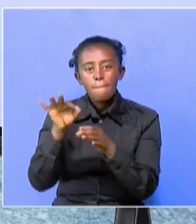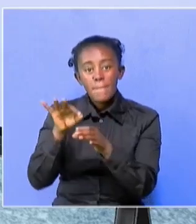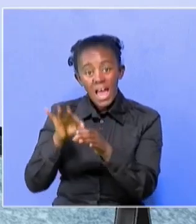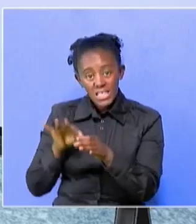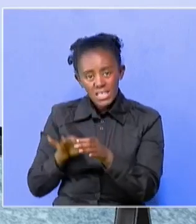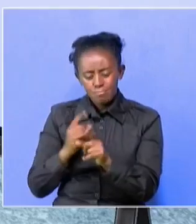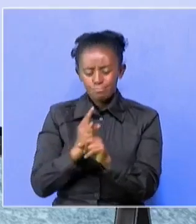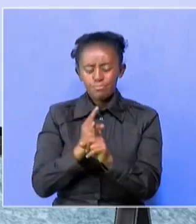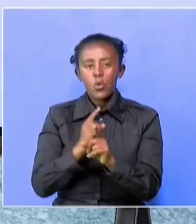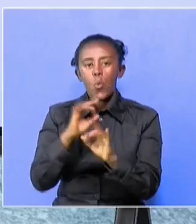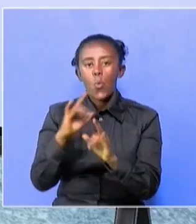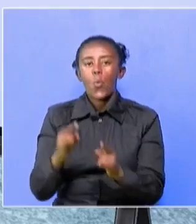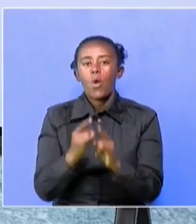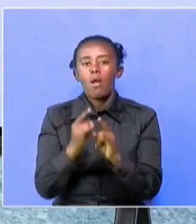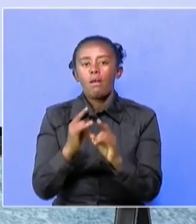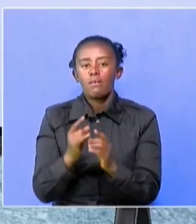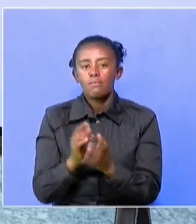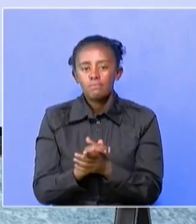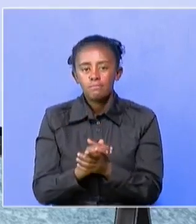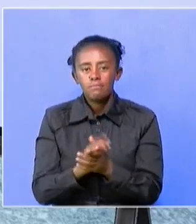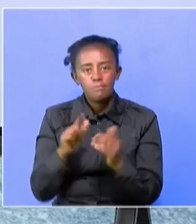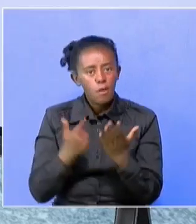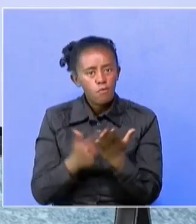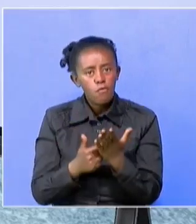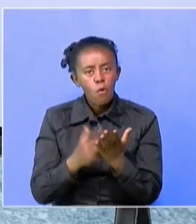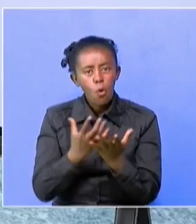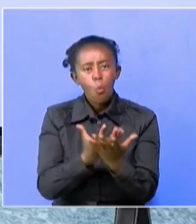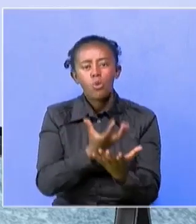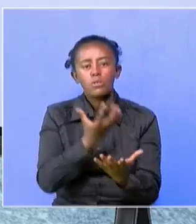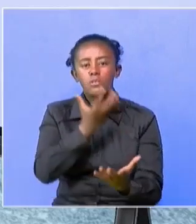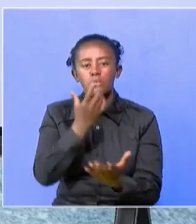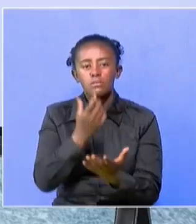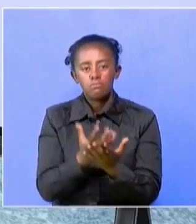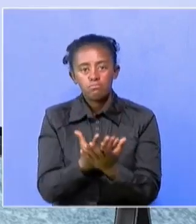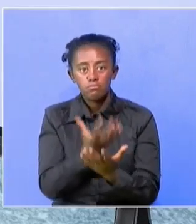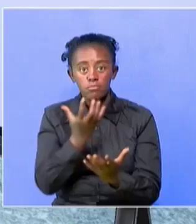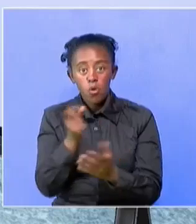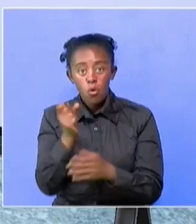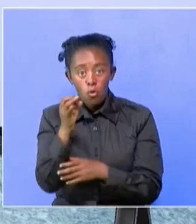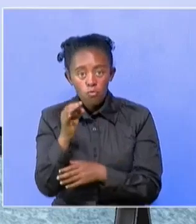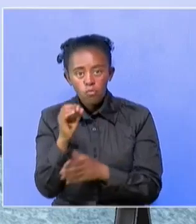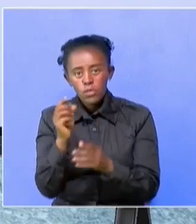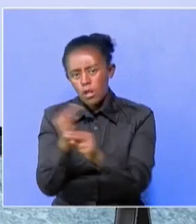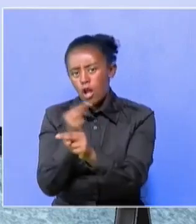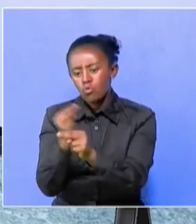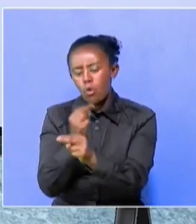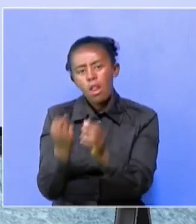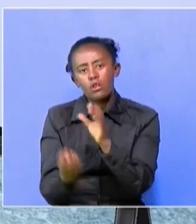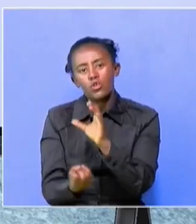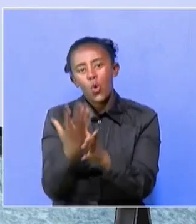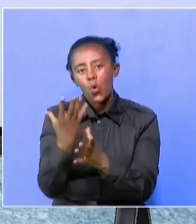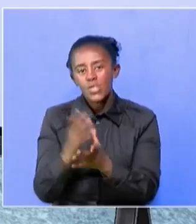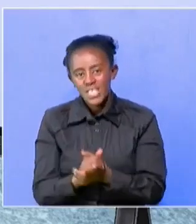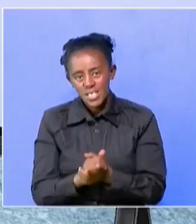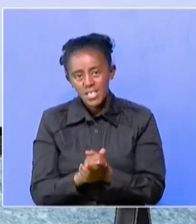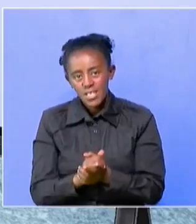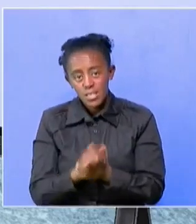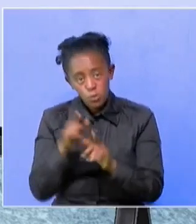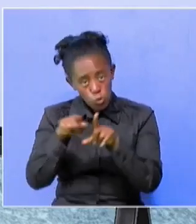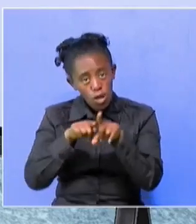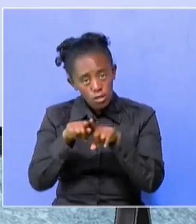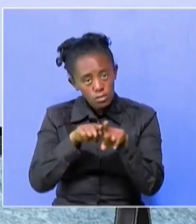way. Therefore, a wealth of any country is its natural resources. Do you